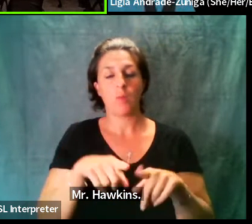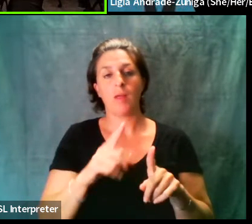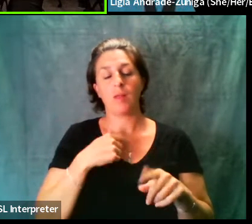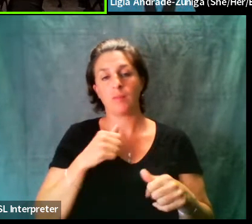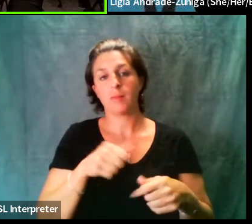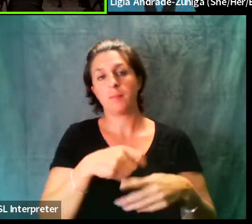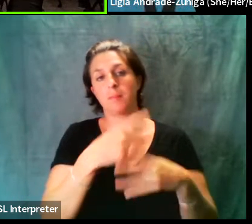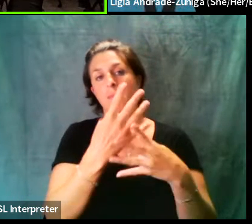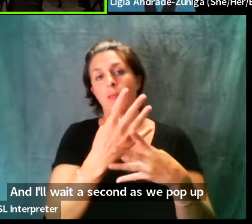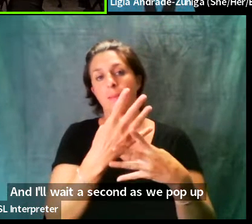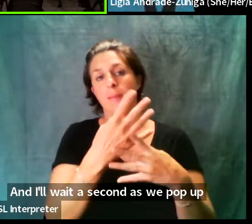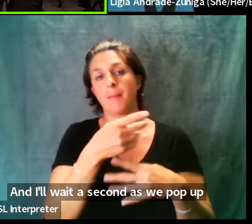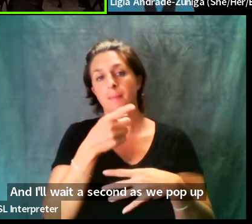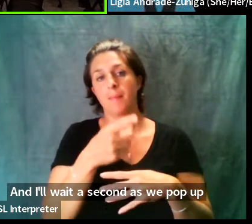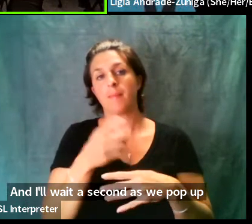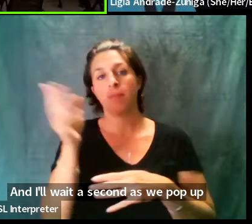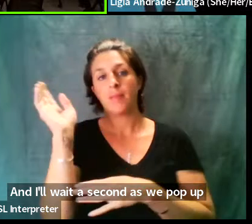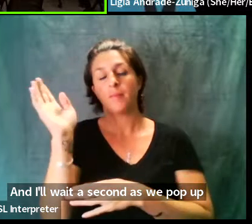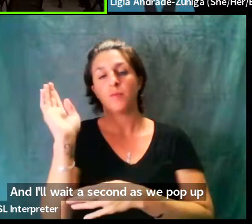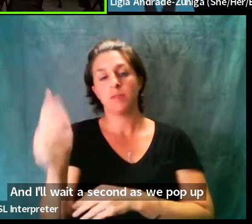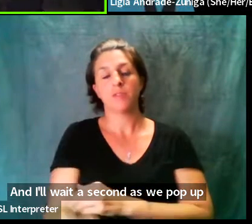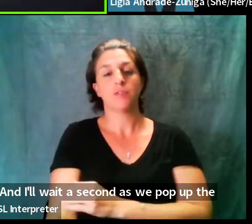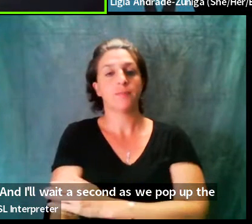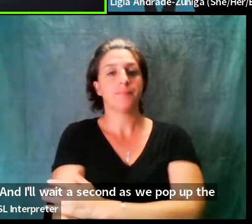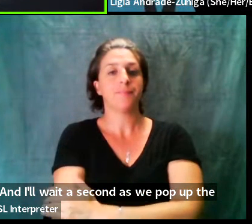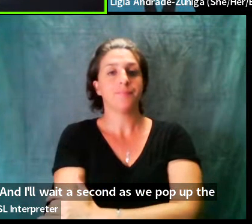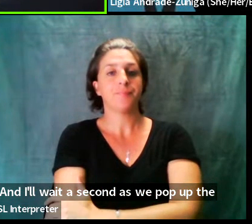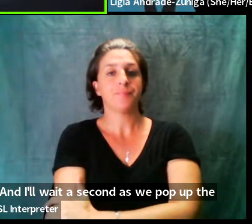the presentation.